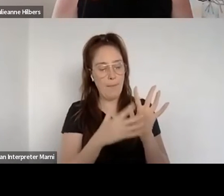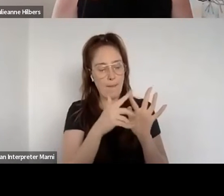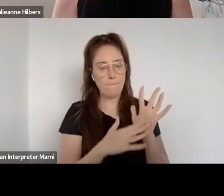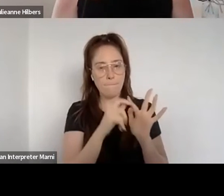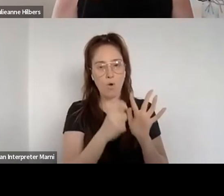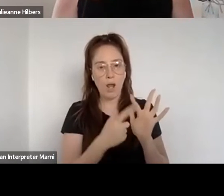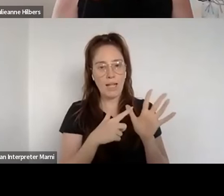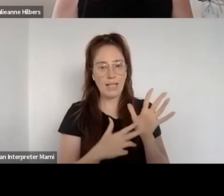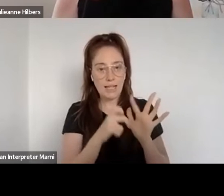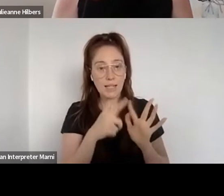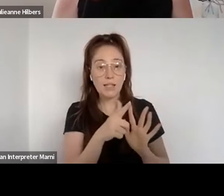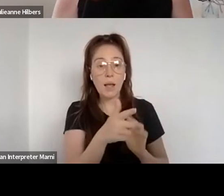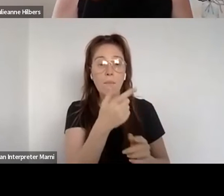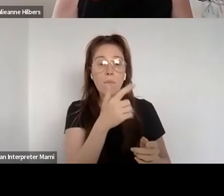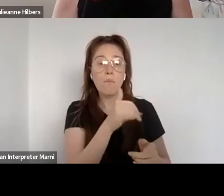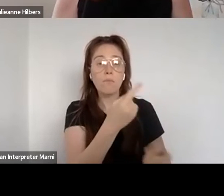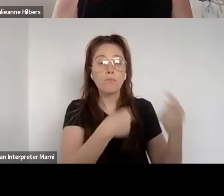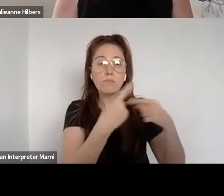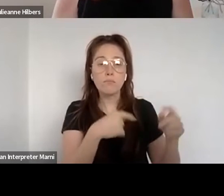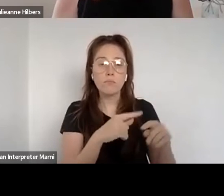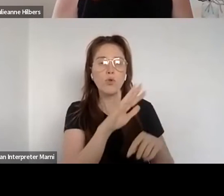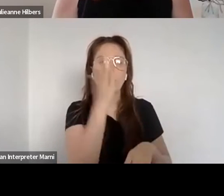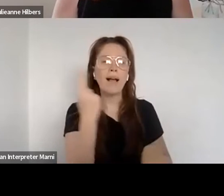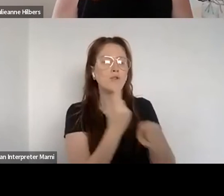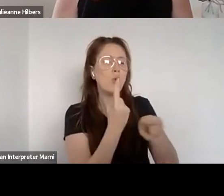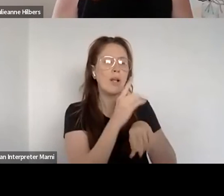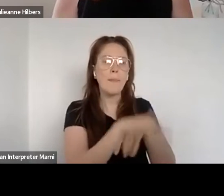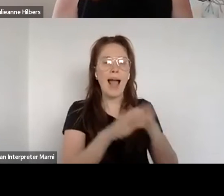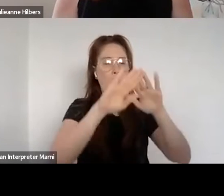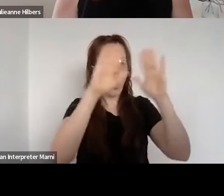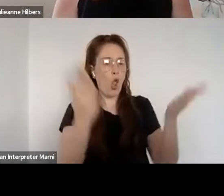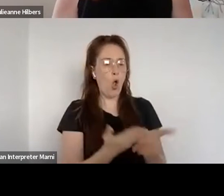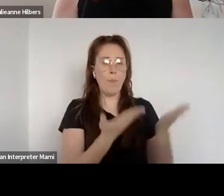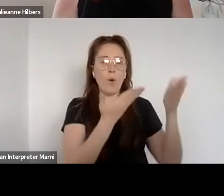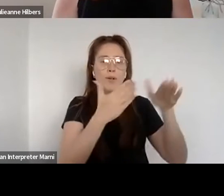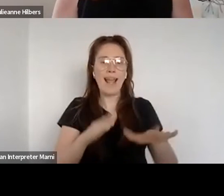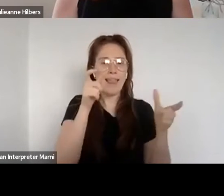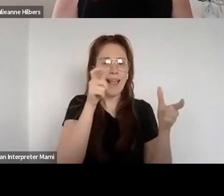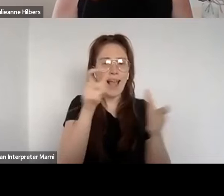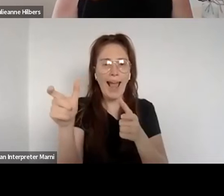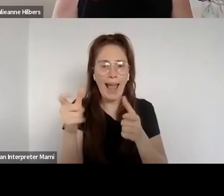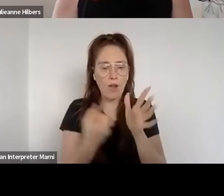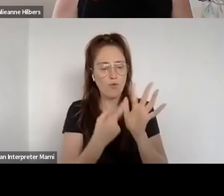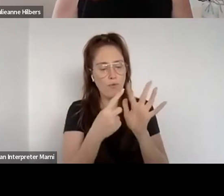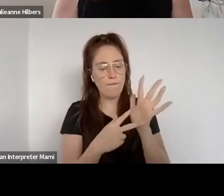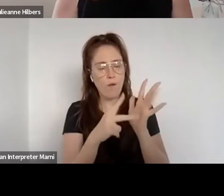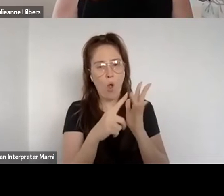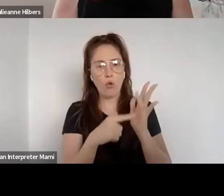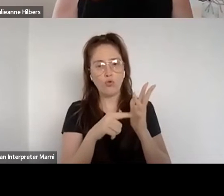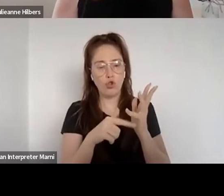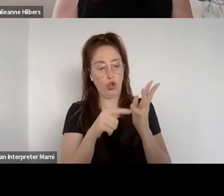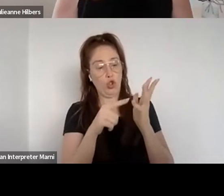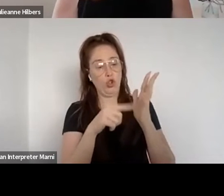will, on what you've talked about as a global death care revolution. Where does art